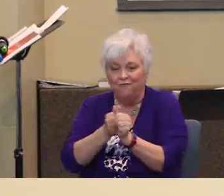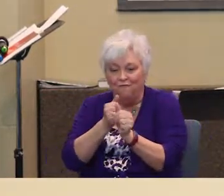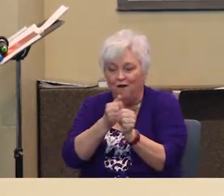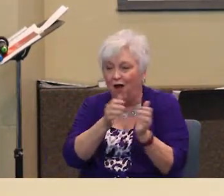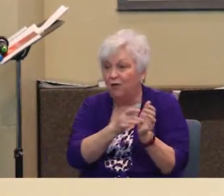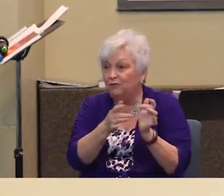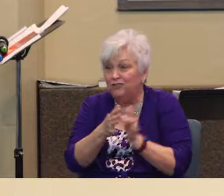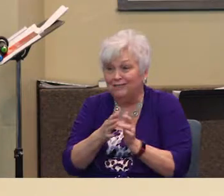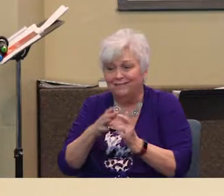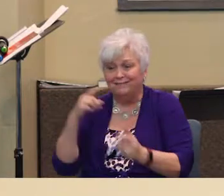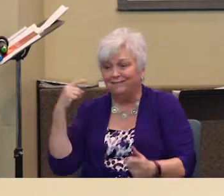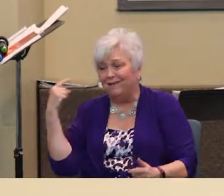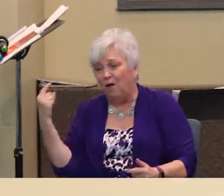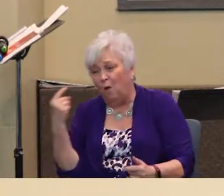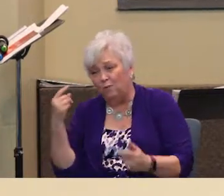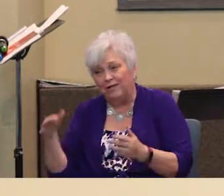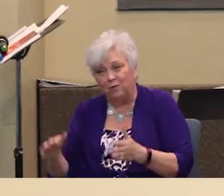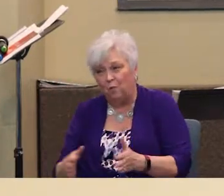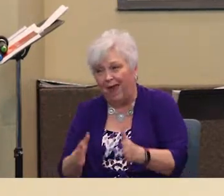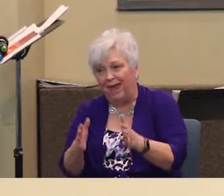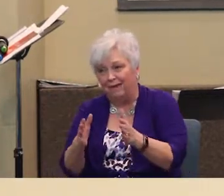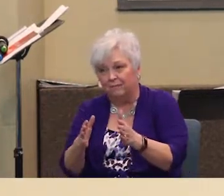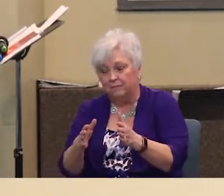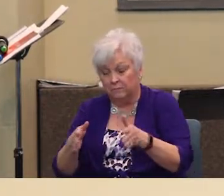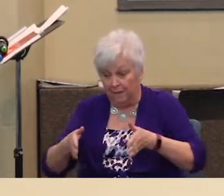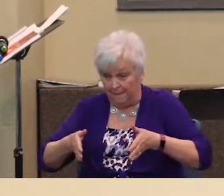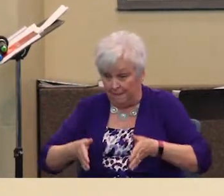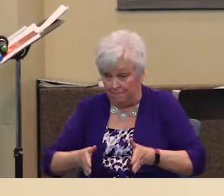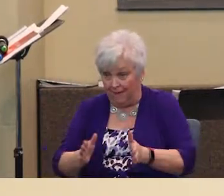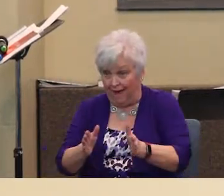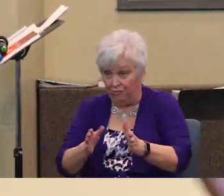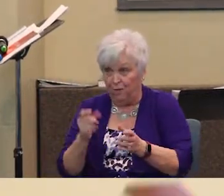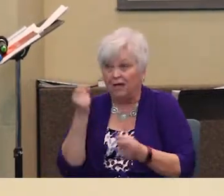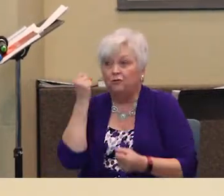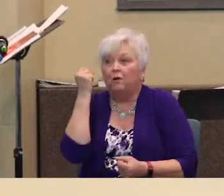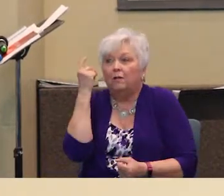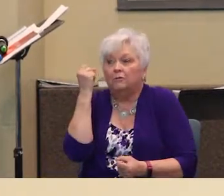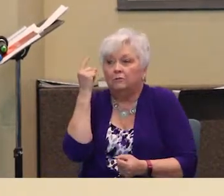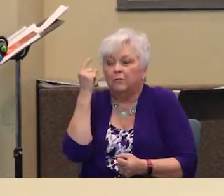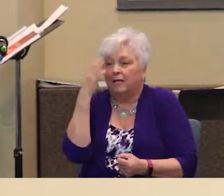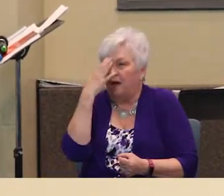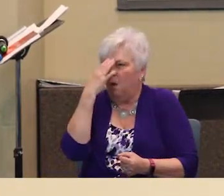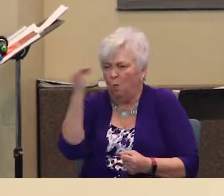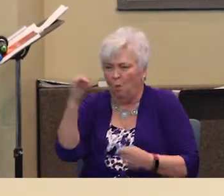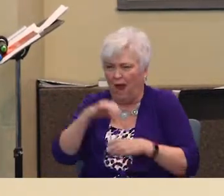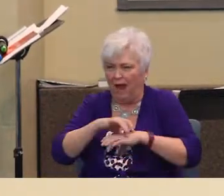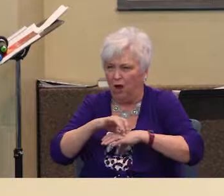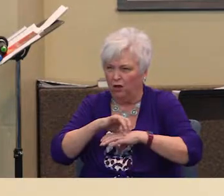way. It's the pathway to understanding why on earth are we here.